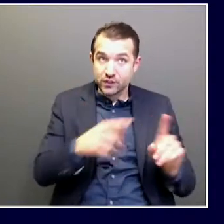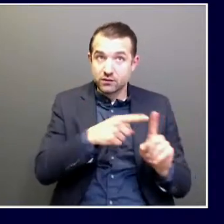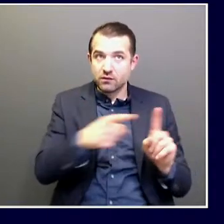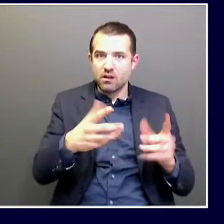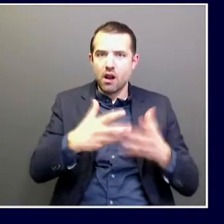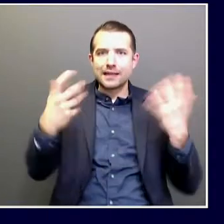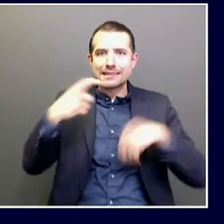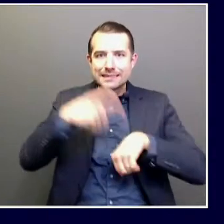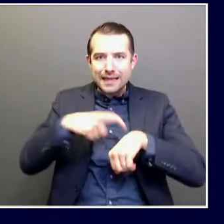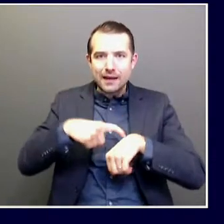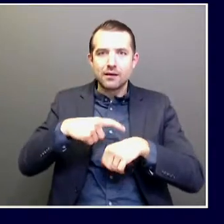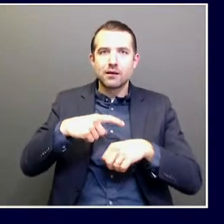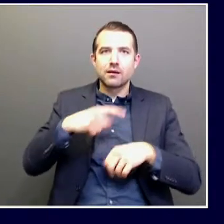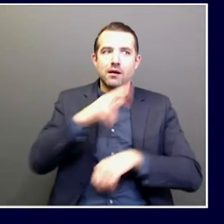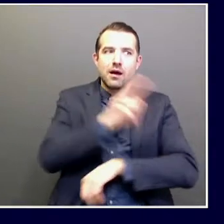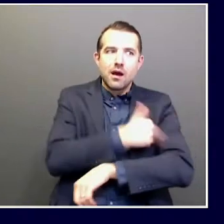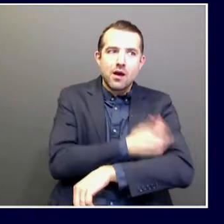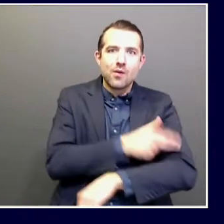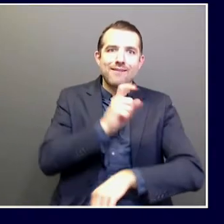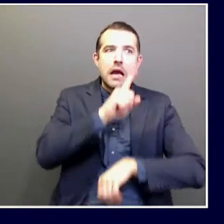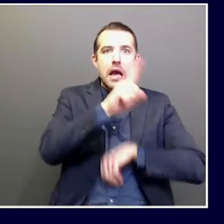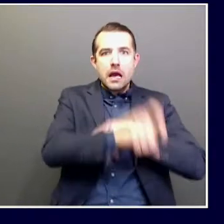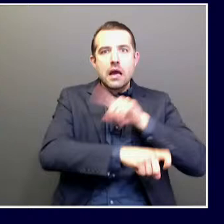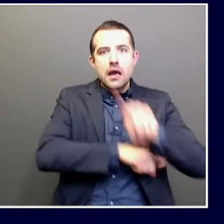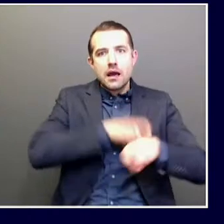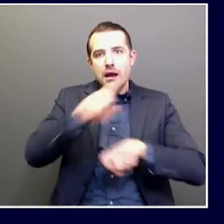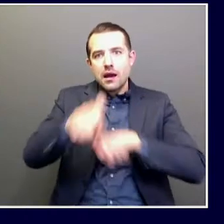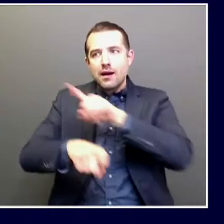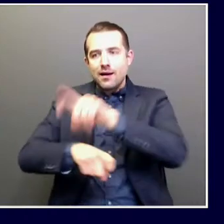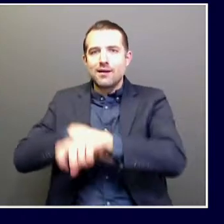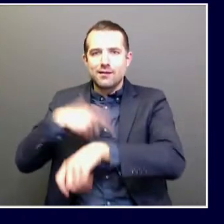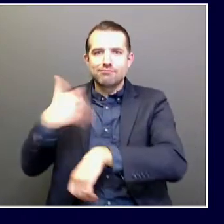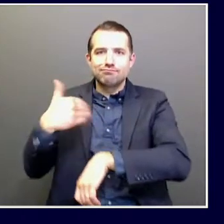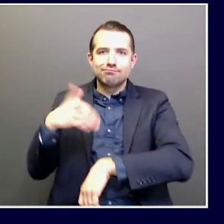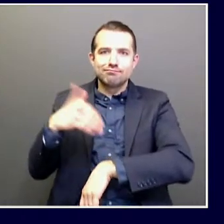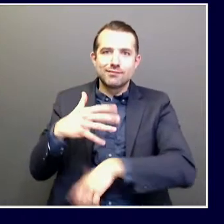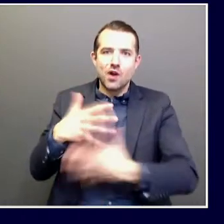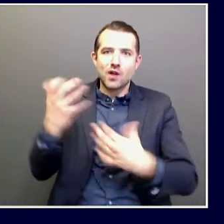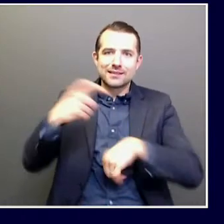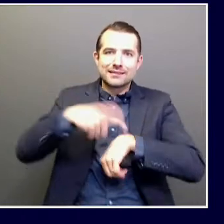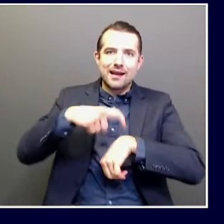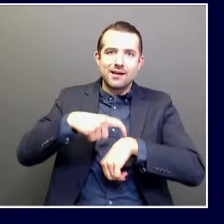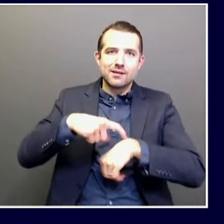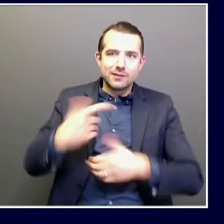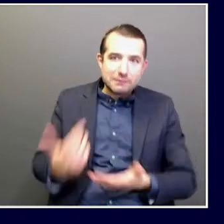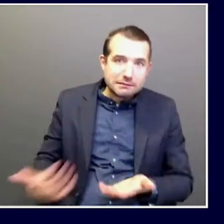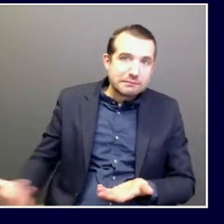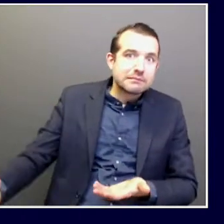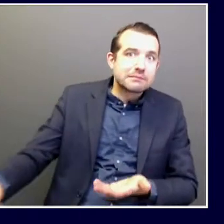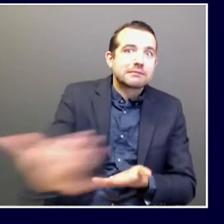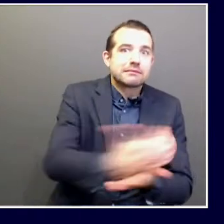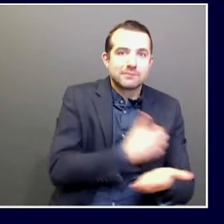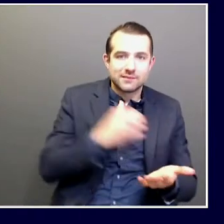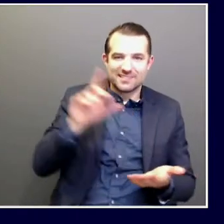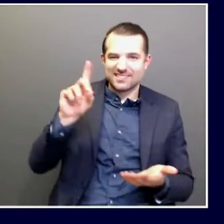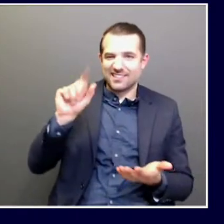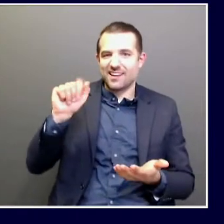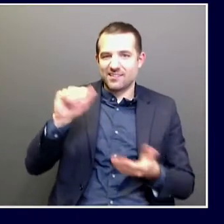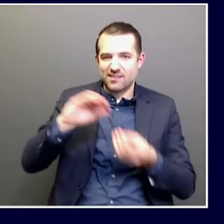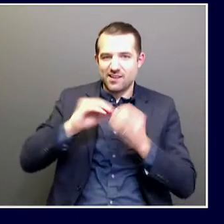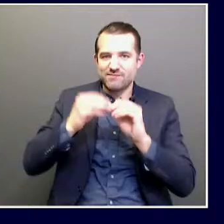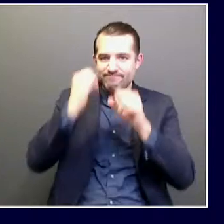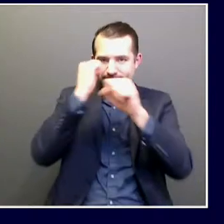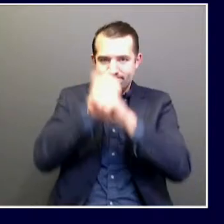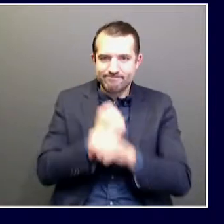record numbers of people in the hospital. The other question that we have to ask ourselves is, given that that number has remained quite stable